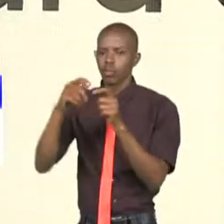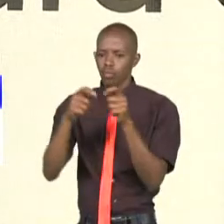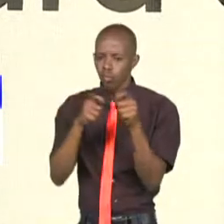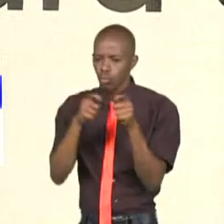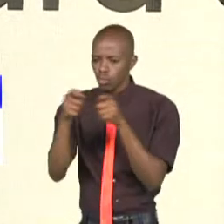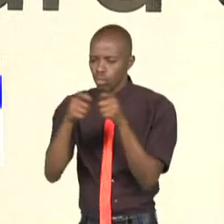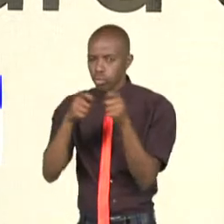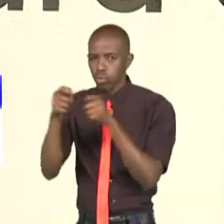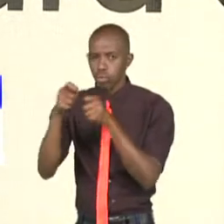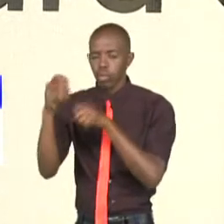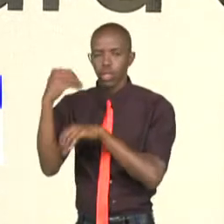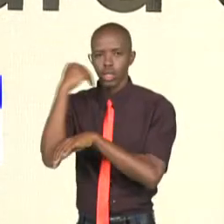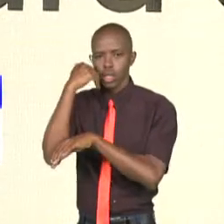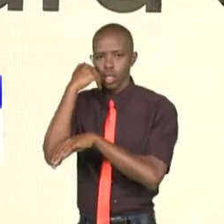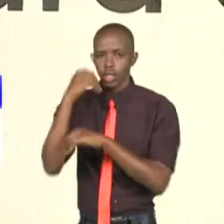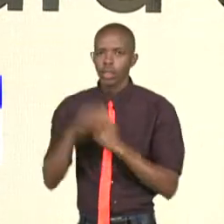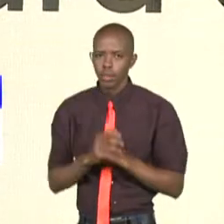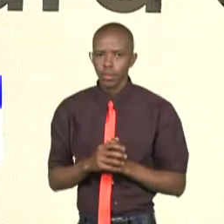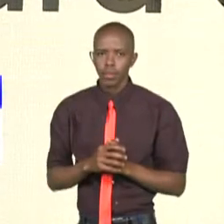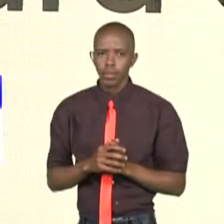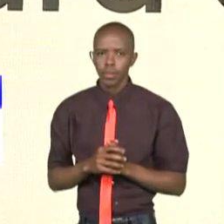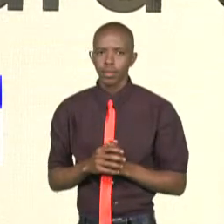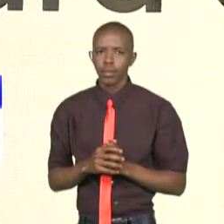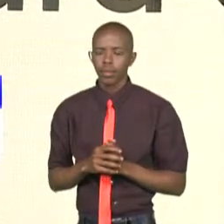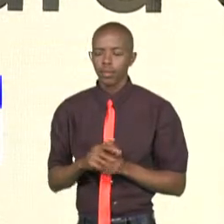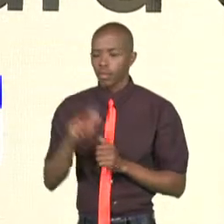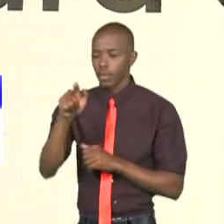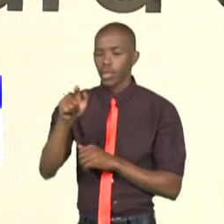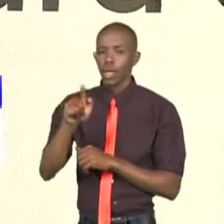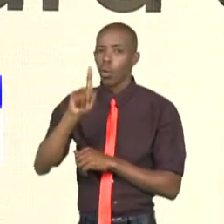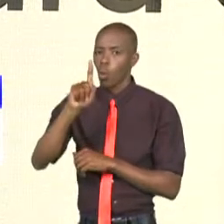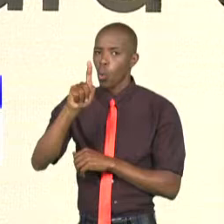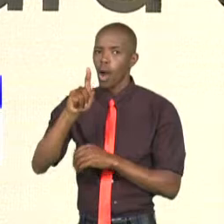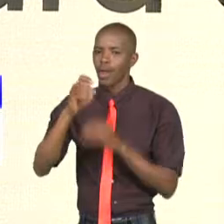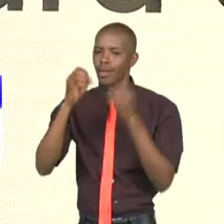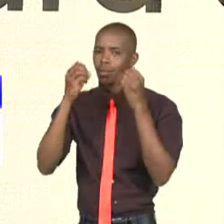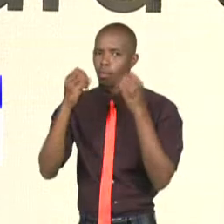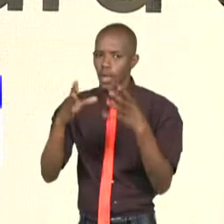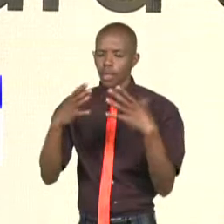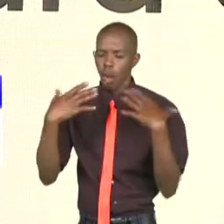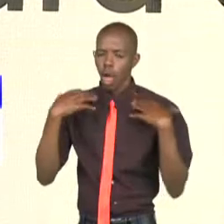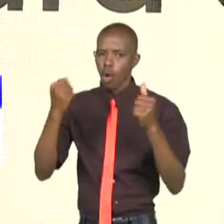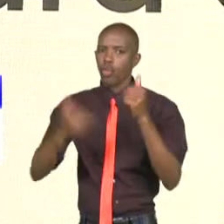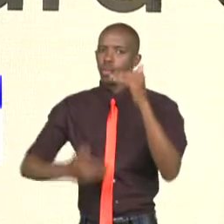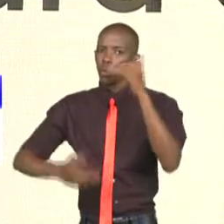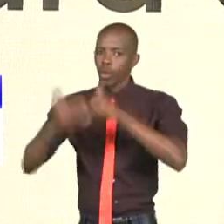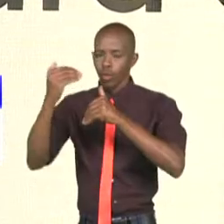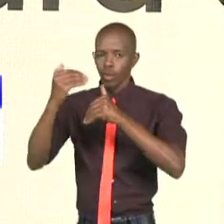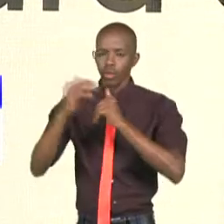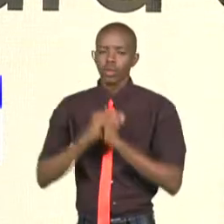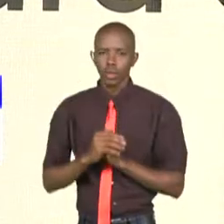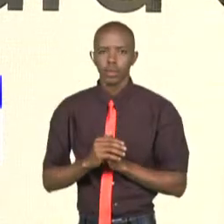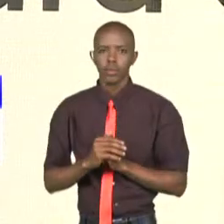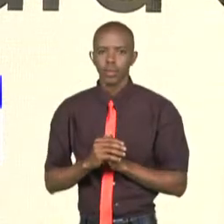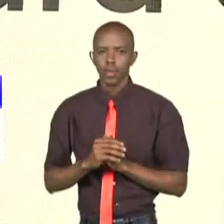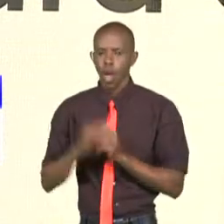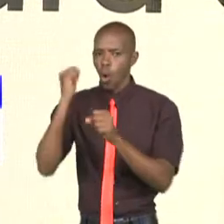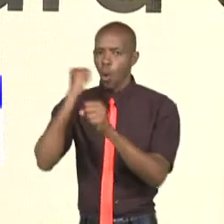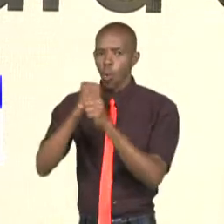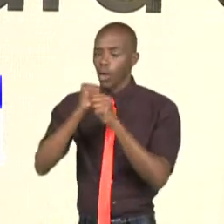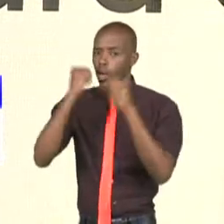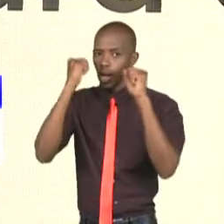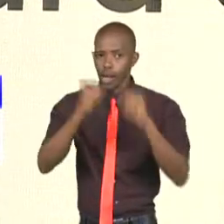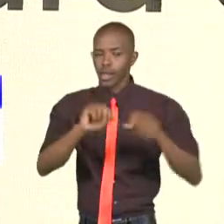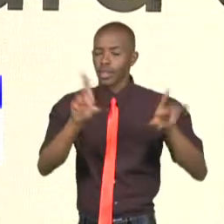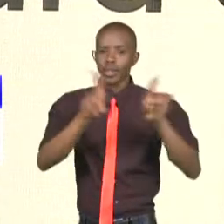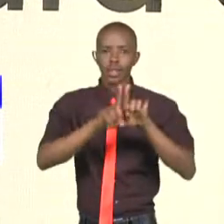disease, and they are among the many cadres of health professionals that are working very hard